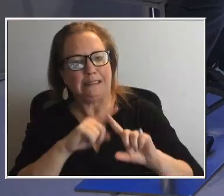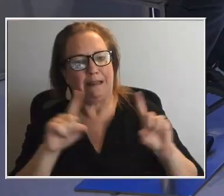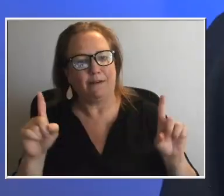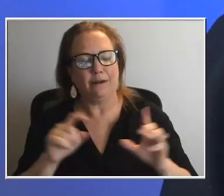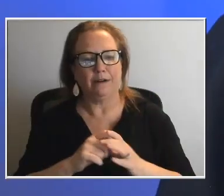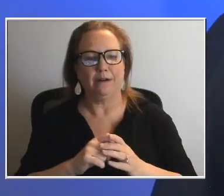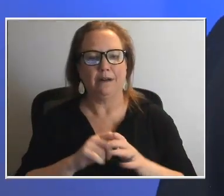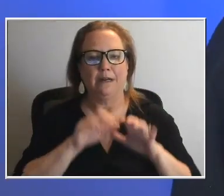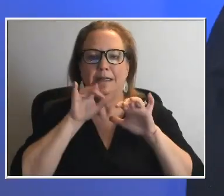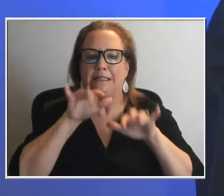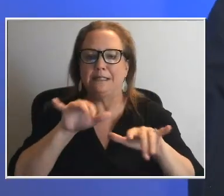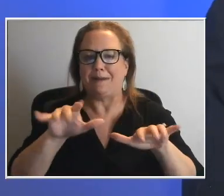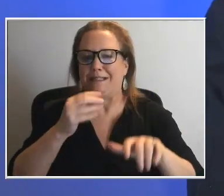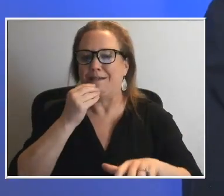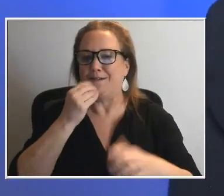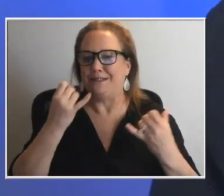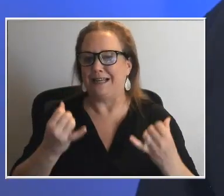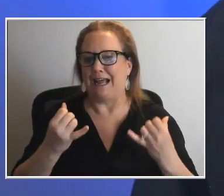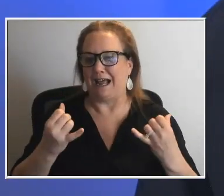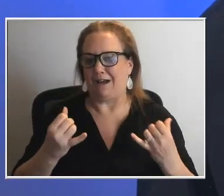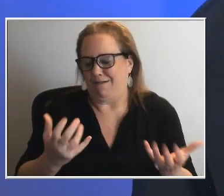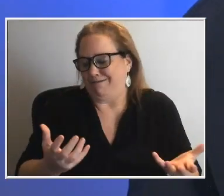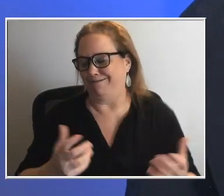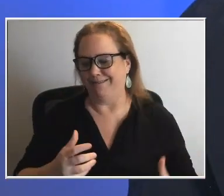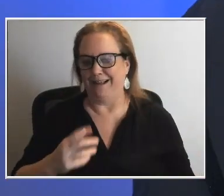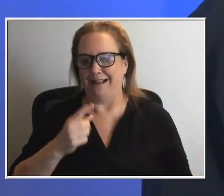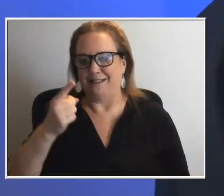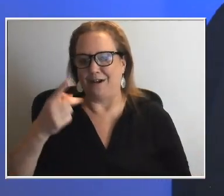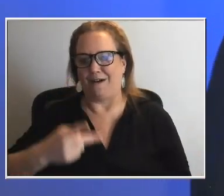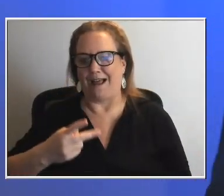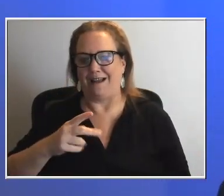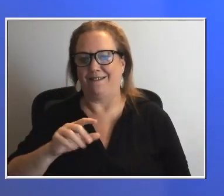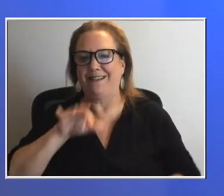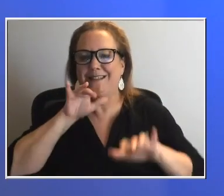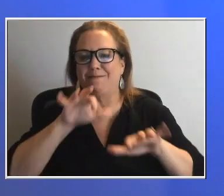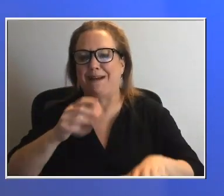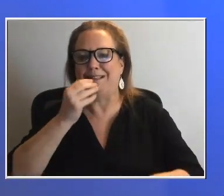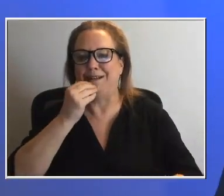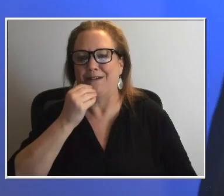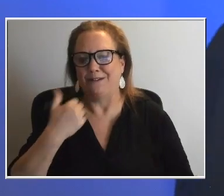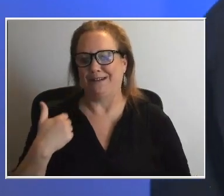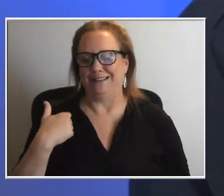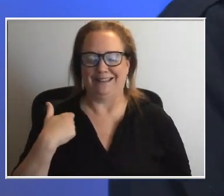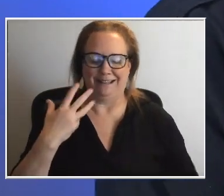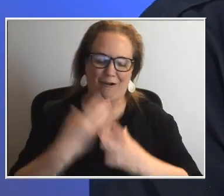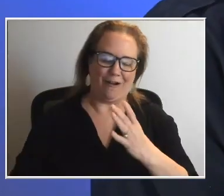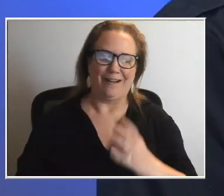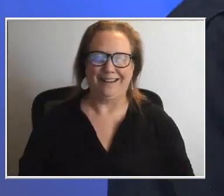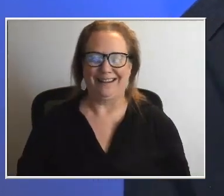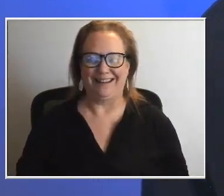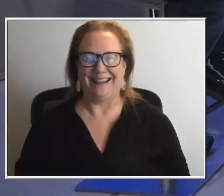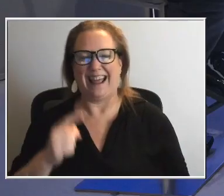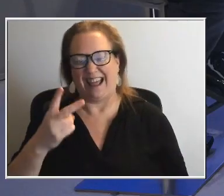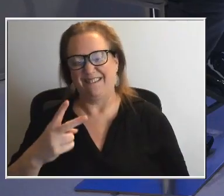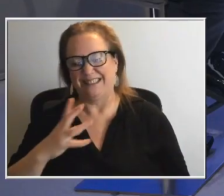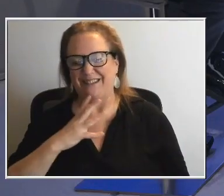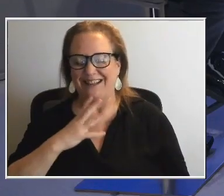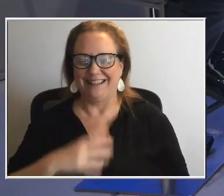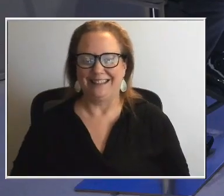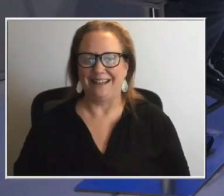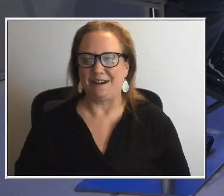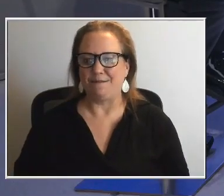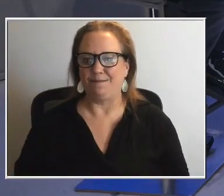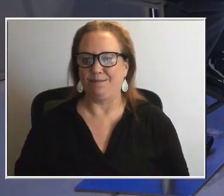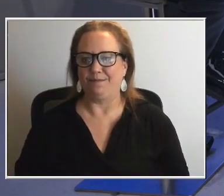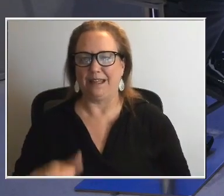spicier foods now because I have half is gone, right? So, half the spice, okay. Yeah. Any